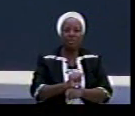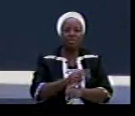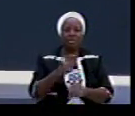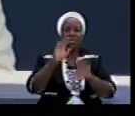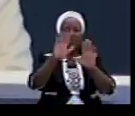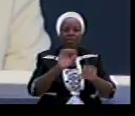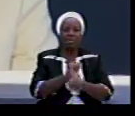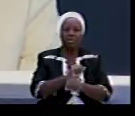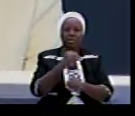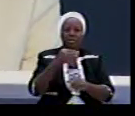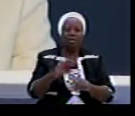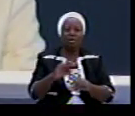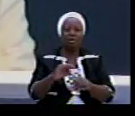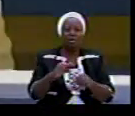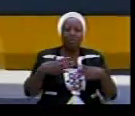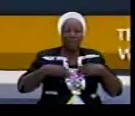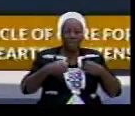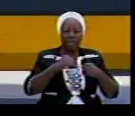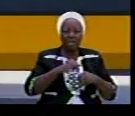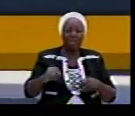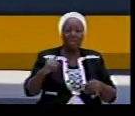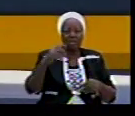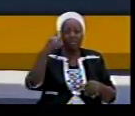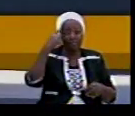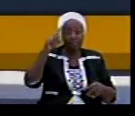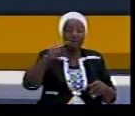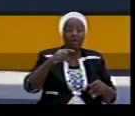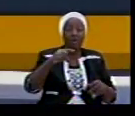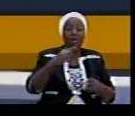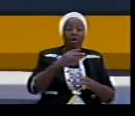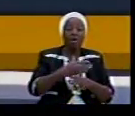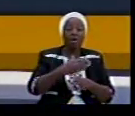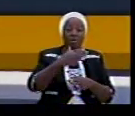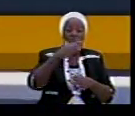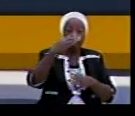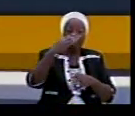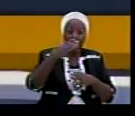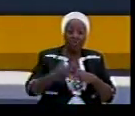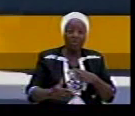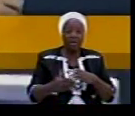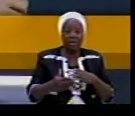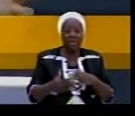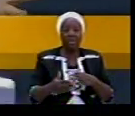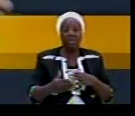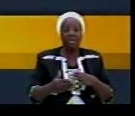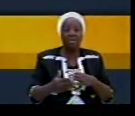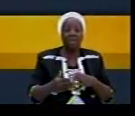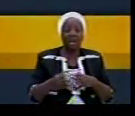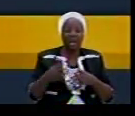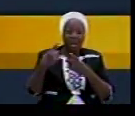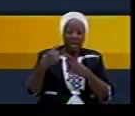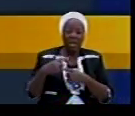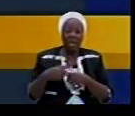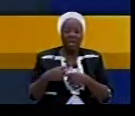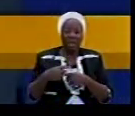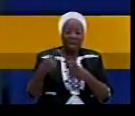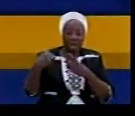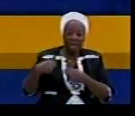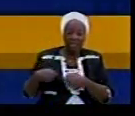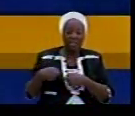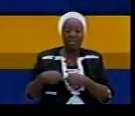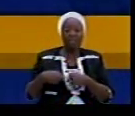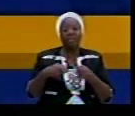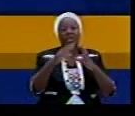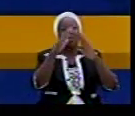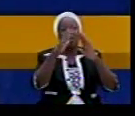of cure for wholehearted citizens. The miracle of cure.